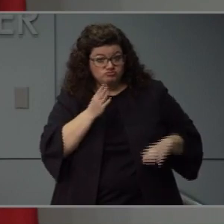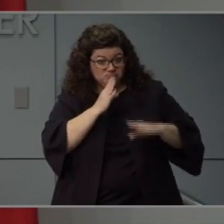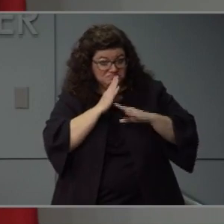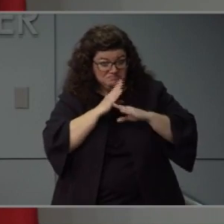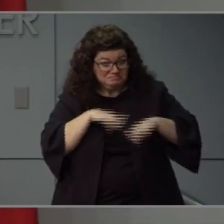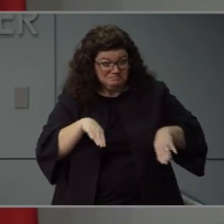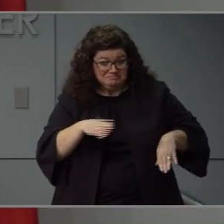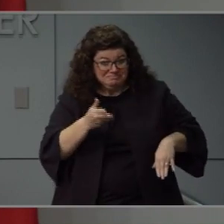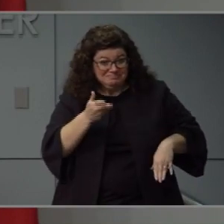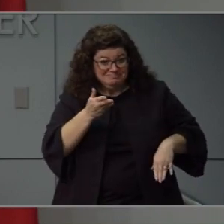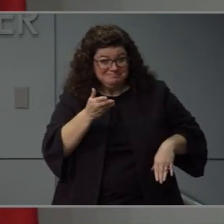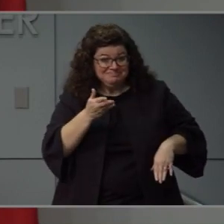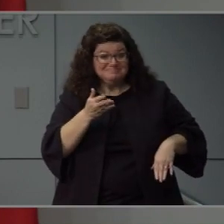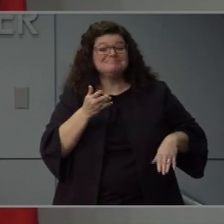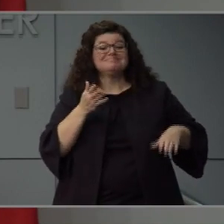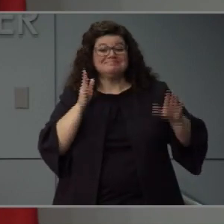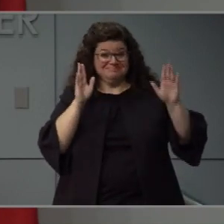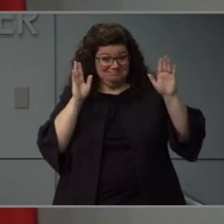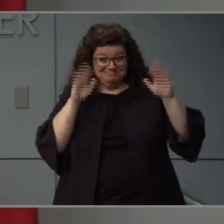Oh, we might have moved on already.